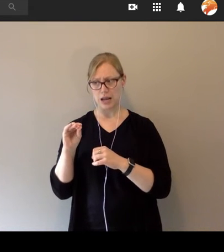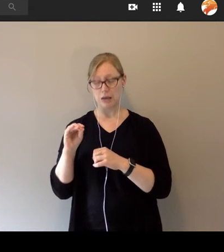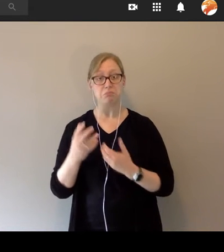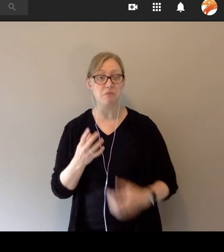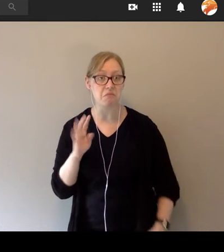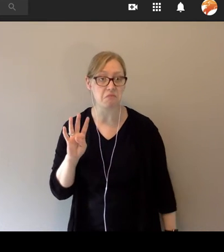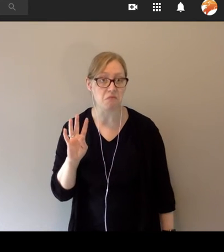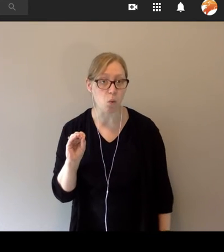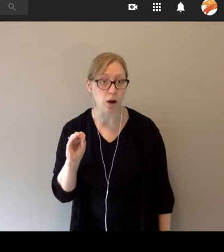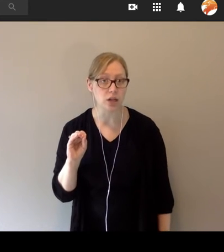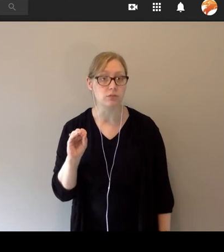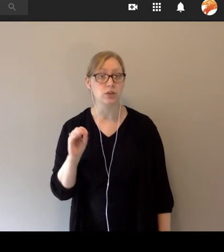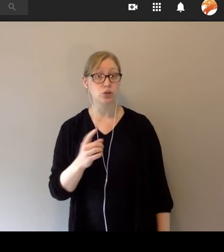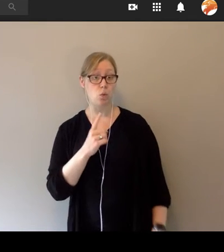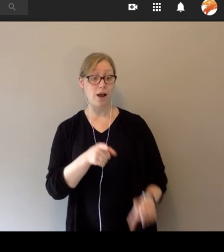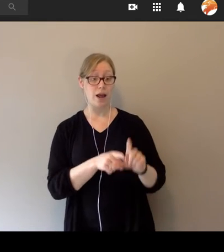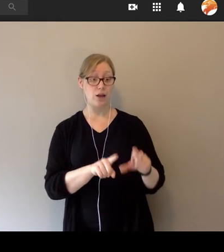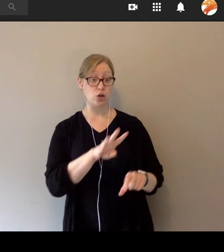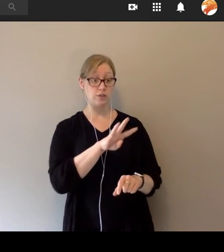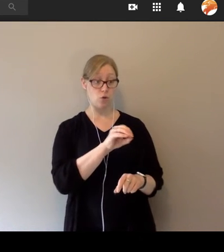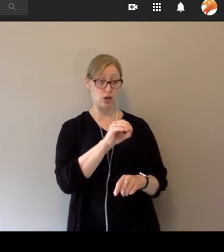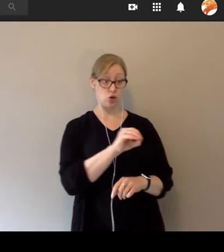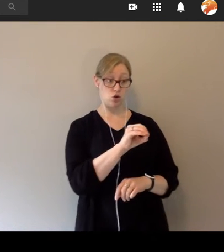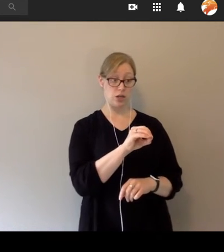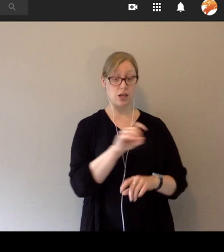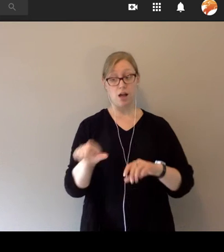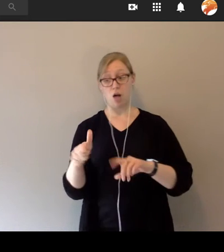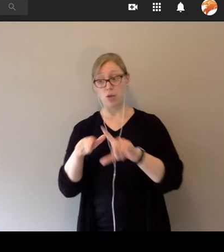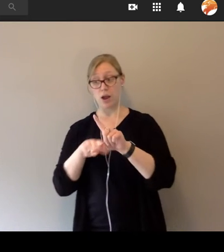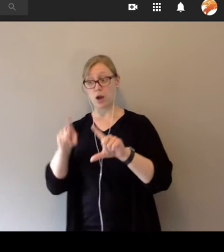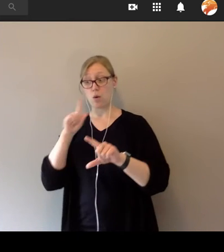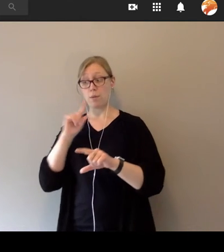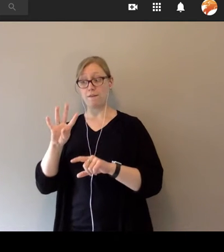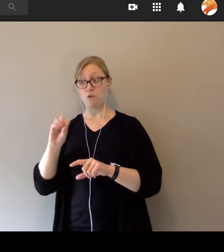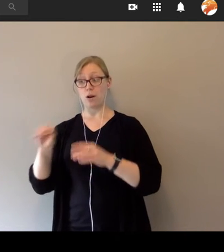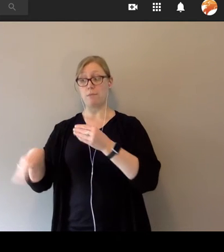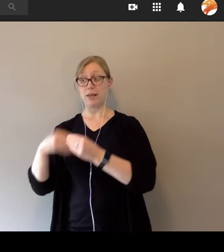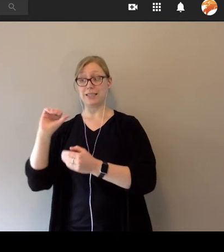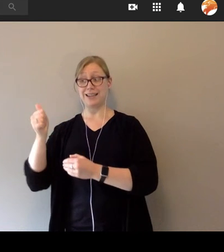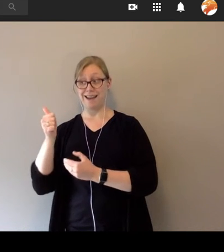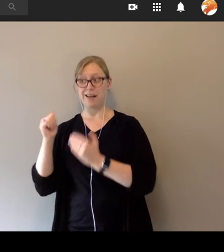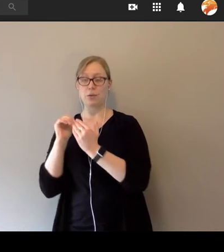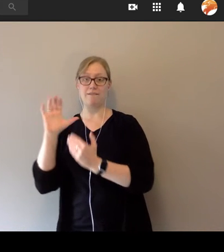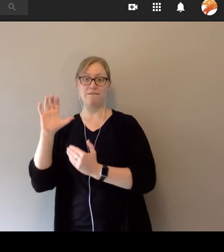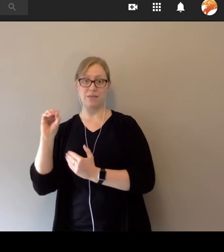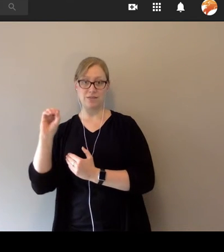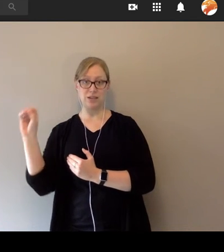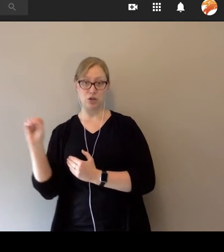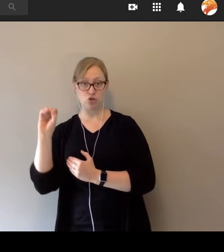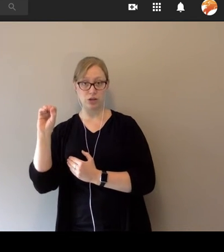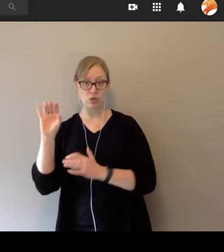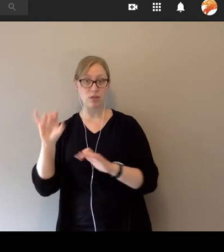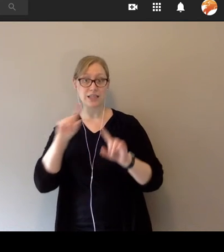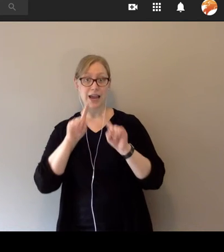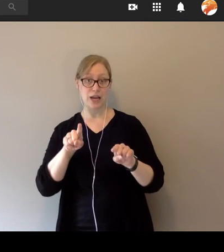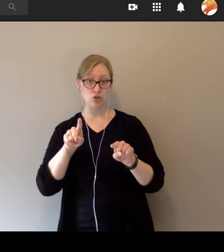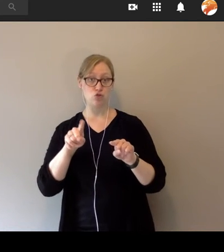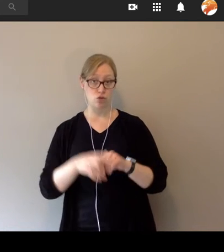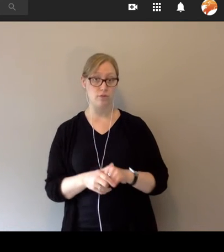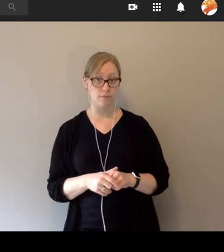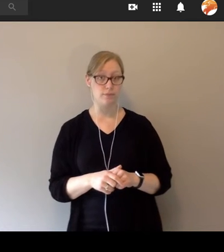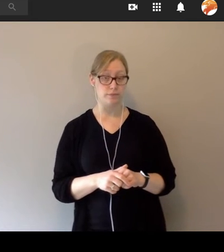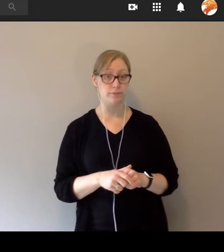degrees. The other angle is 40 plus 10. It'll be 50 degrees. And so that is the solution.